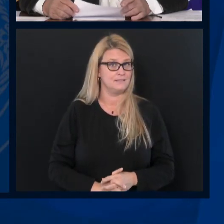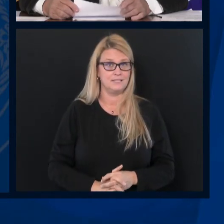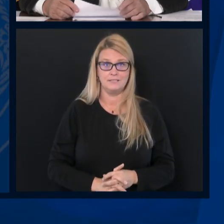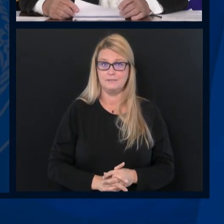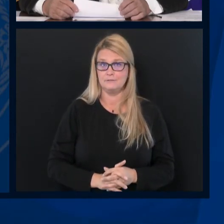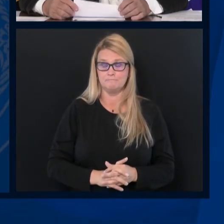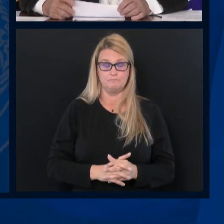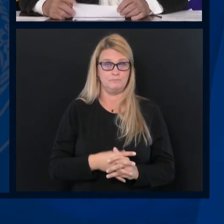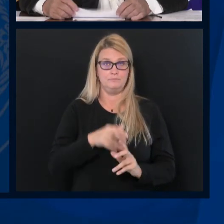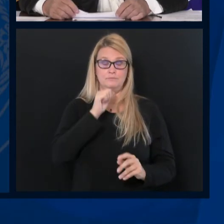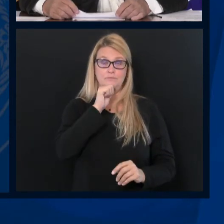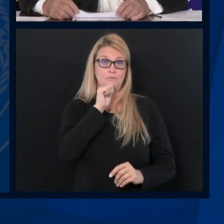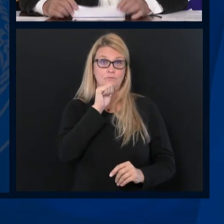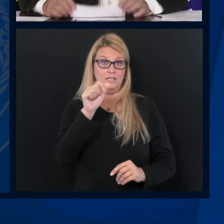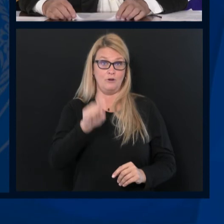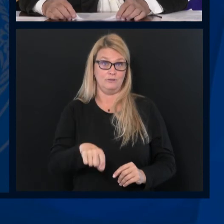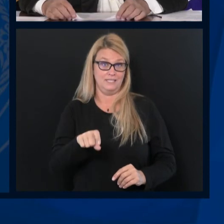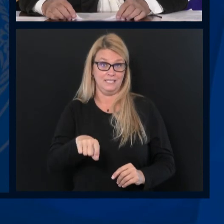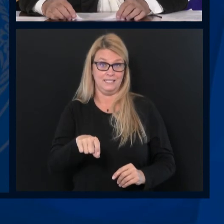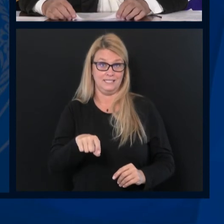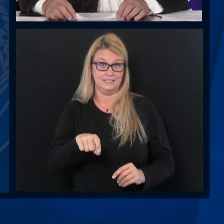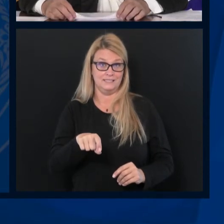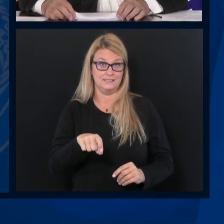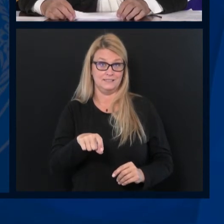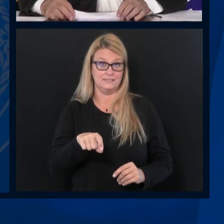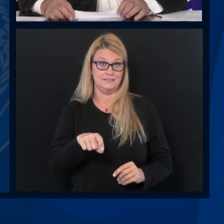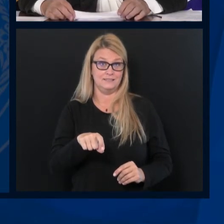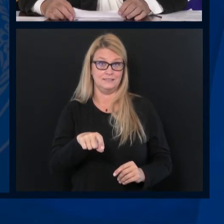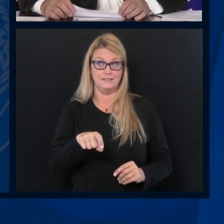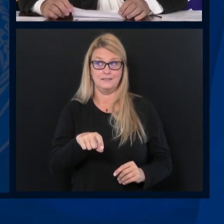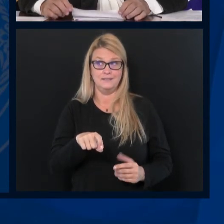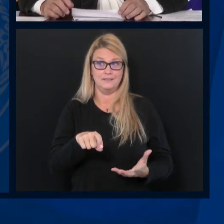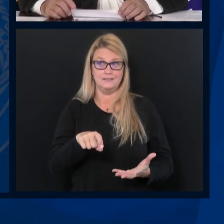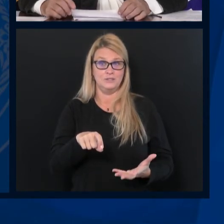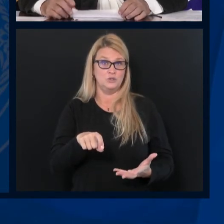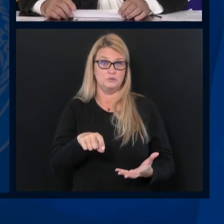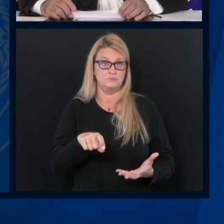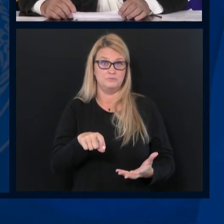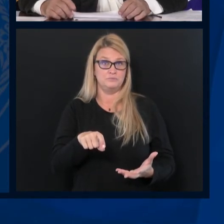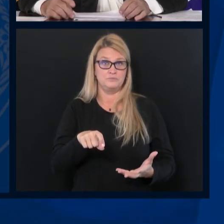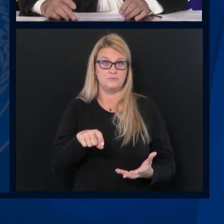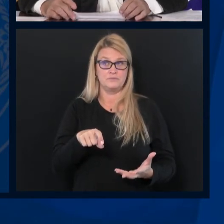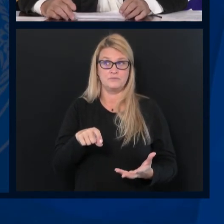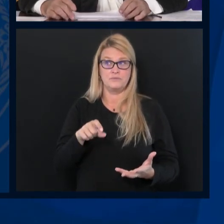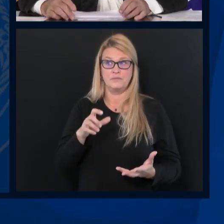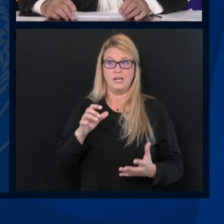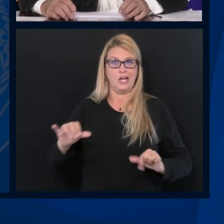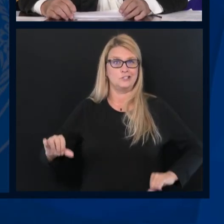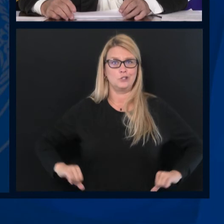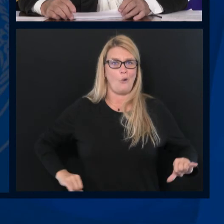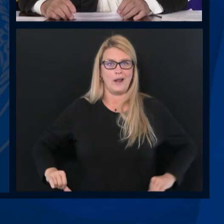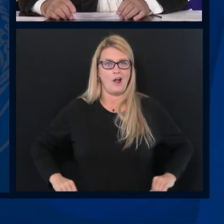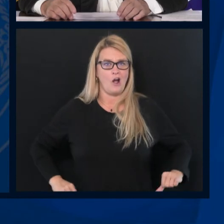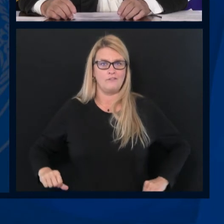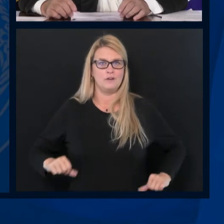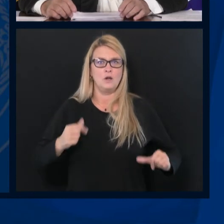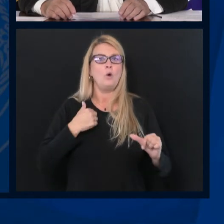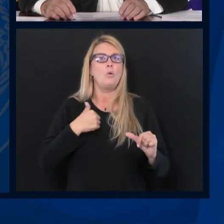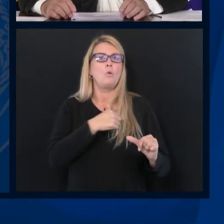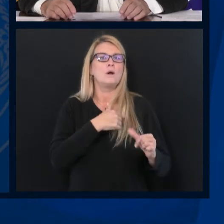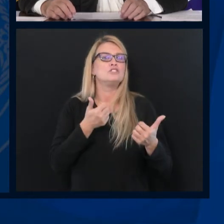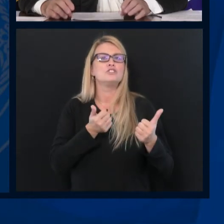to be, the star of the game show. We need this to be just an effort to where we're